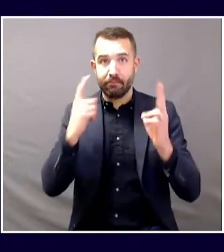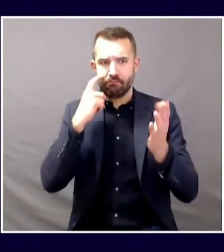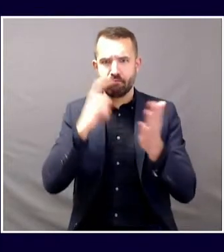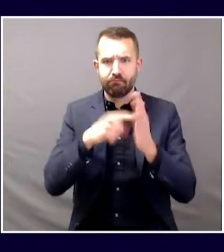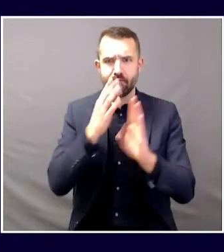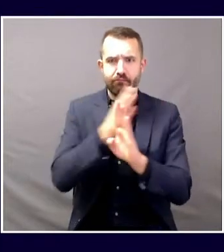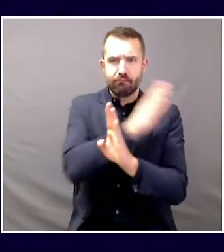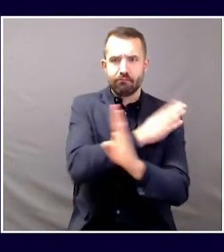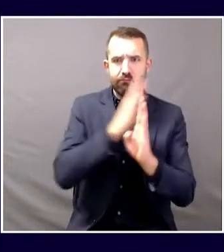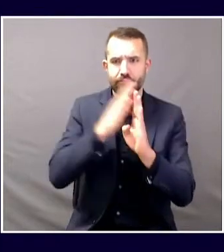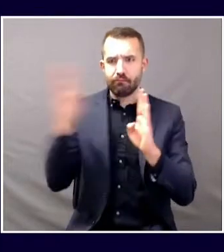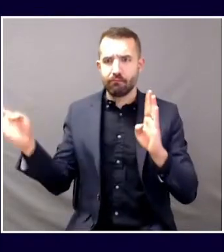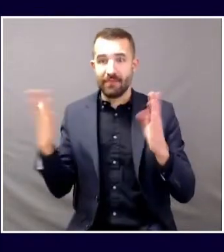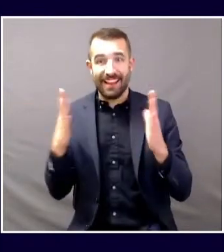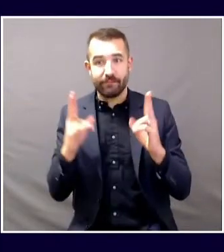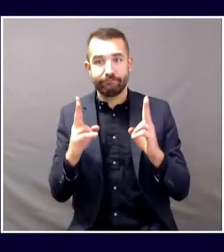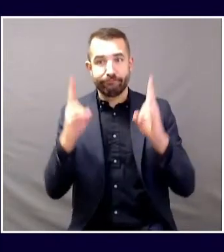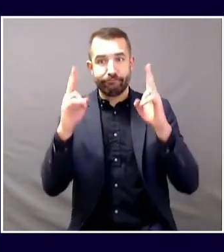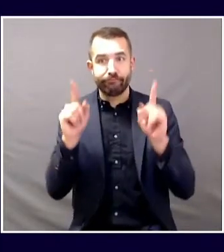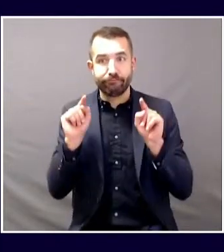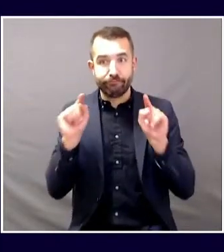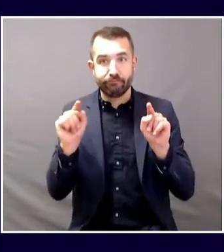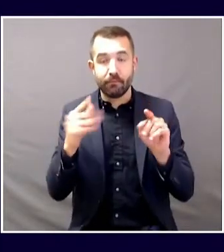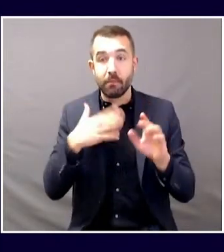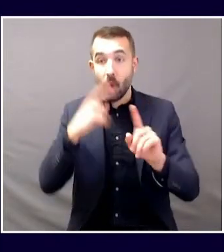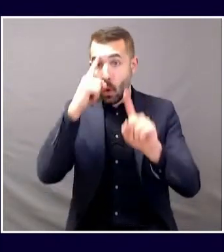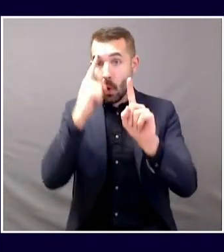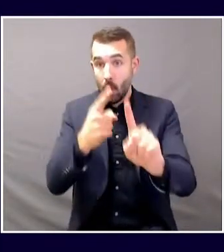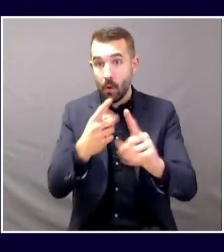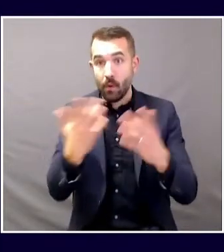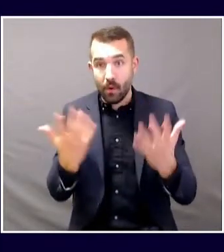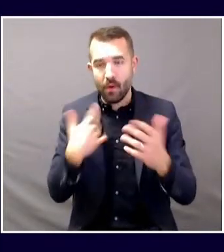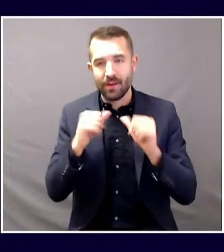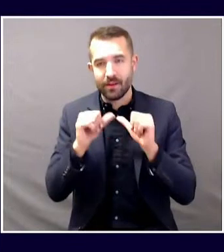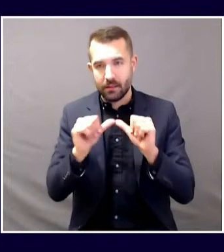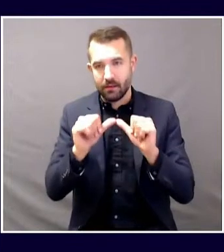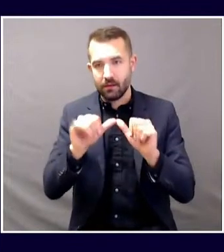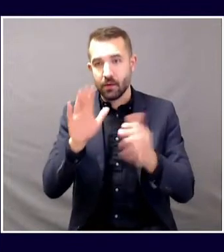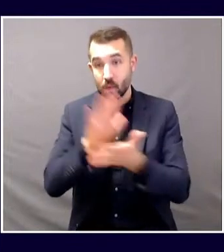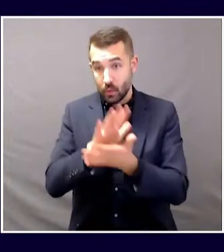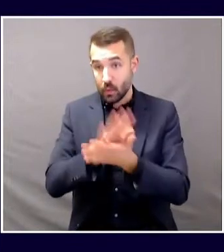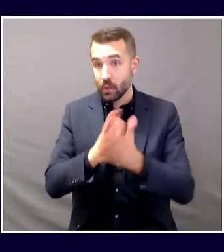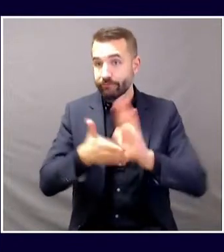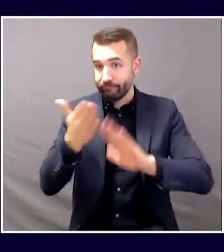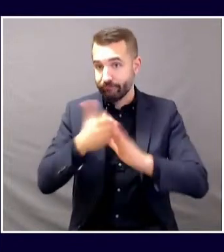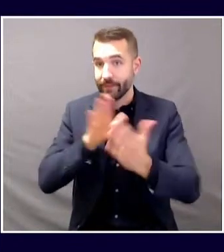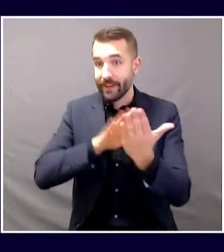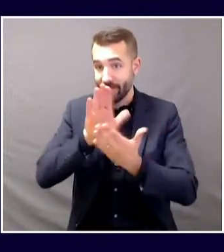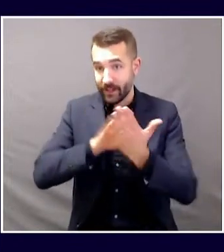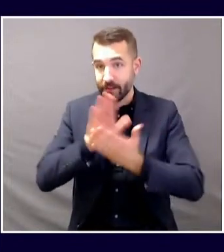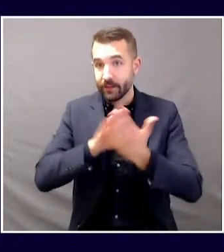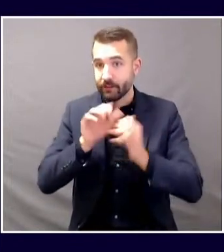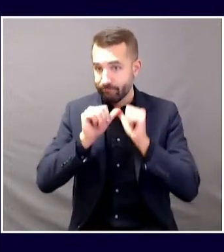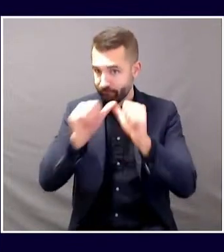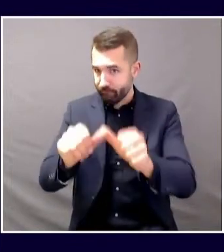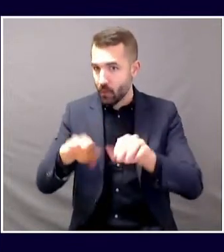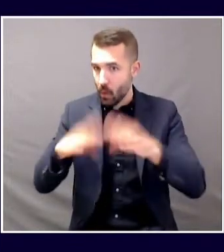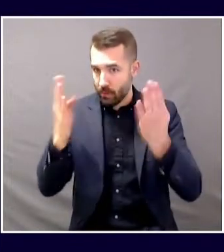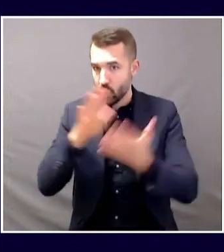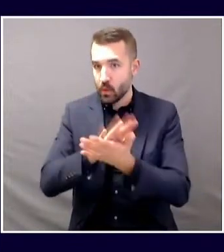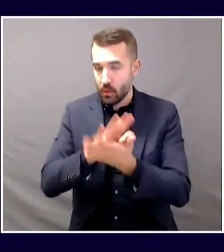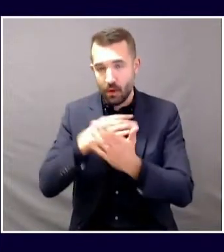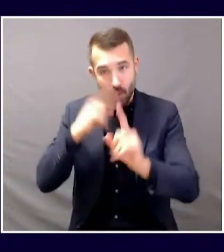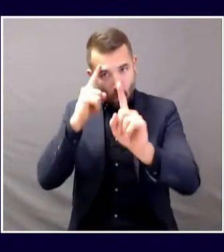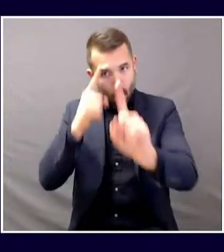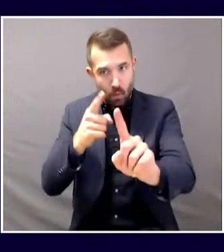is to keep it that way so that kids can remain in school. That is one of the goals we've got right now. So here's,